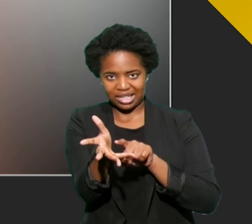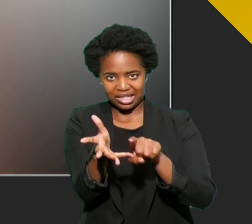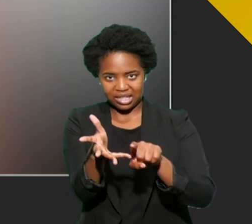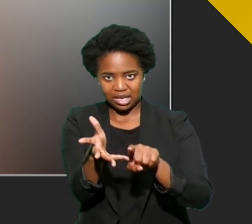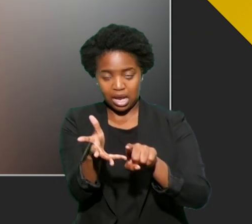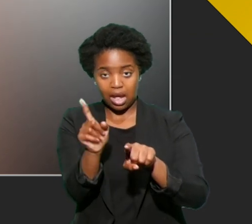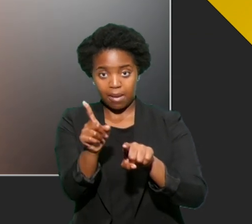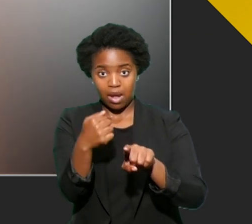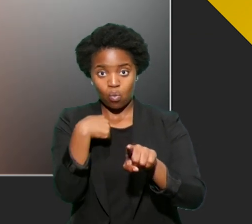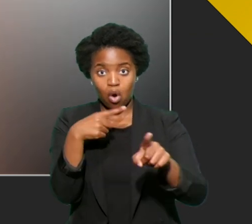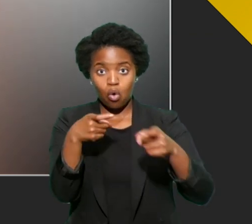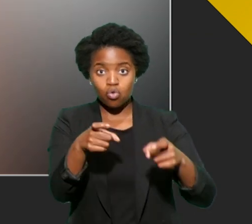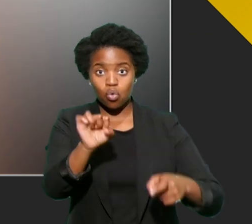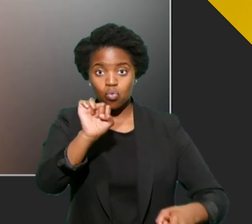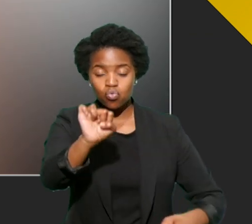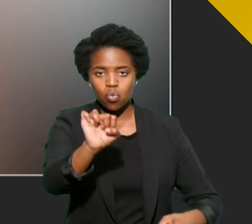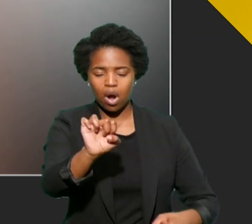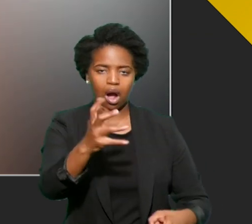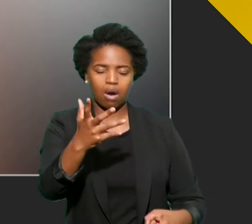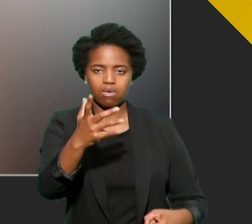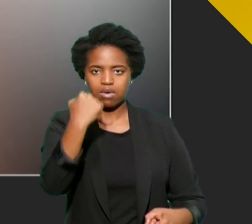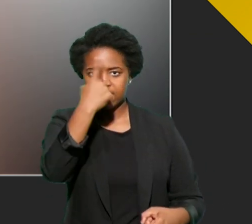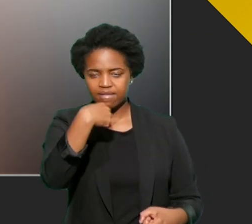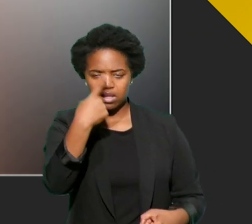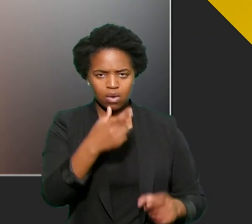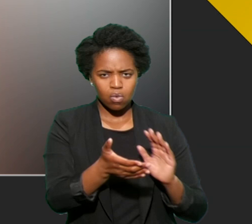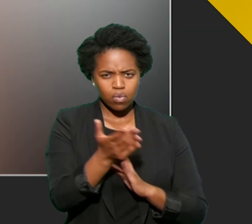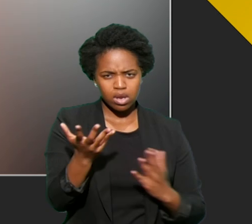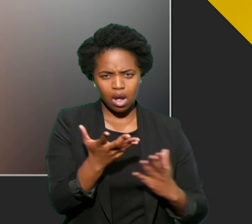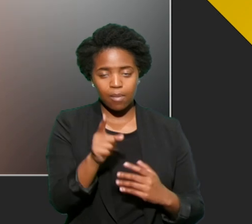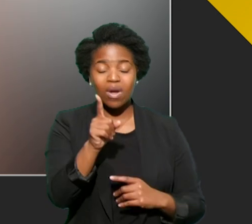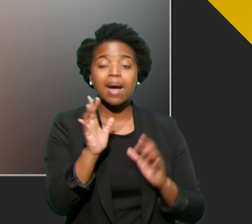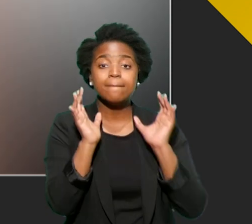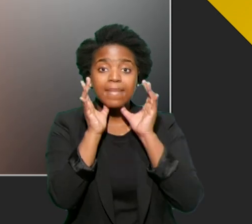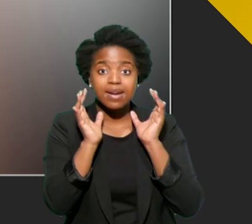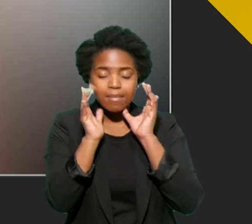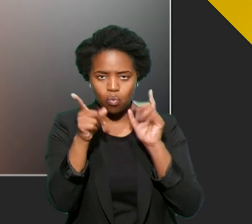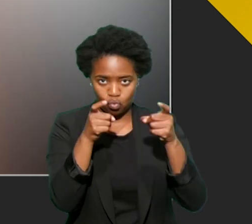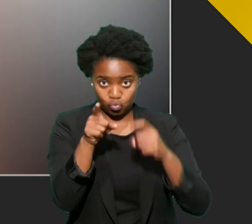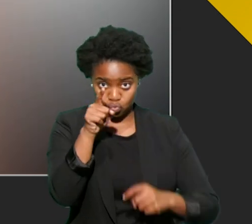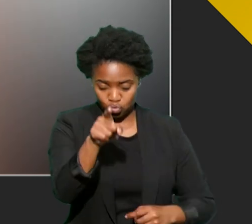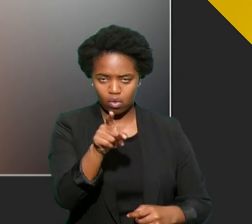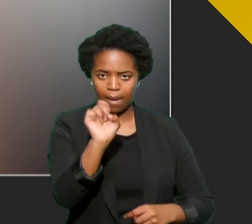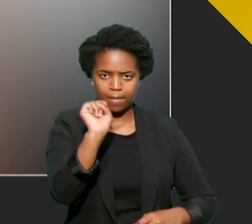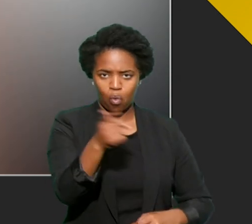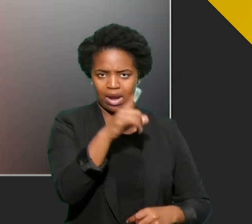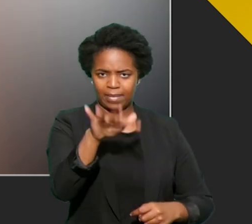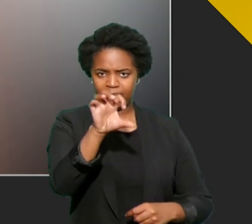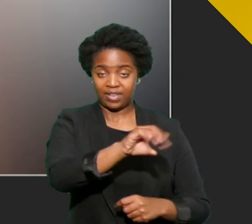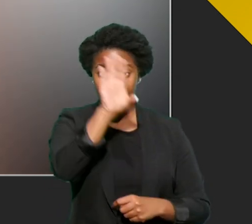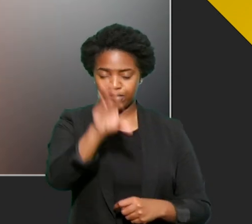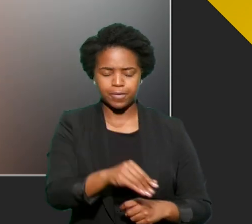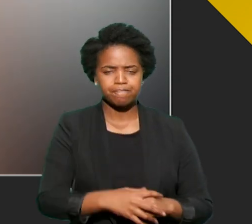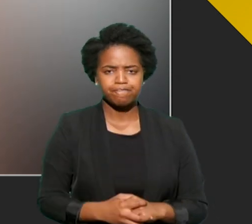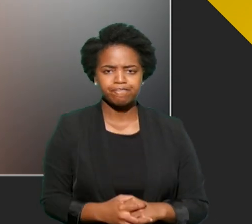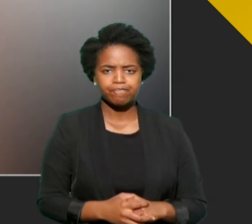your move, Mr. Malema, through facial recognition. It will control every South African's move.